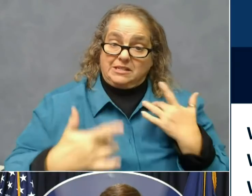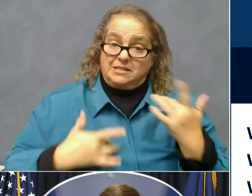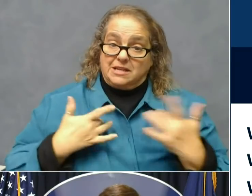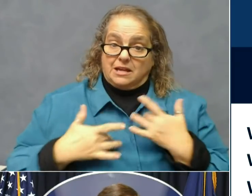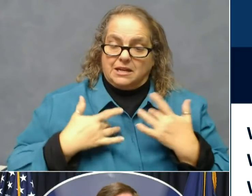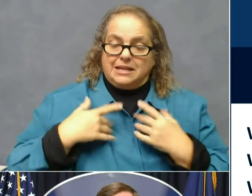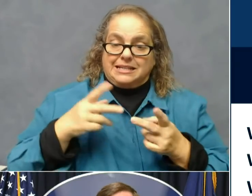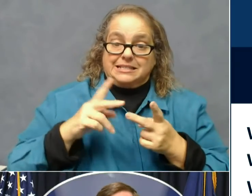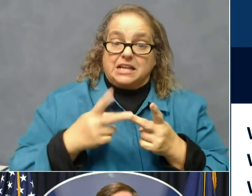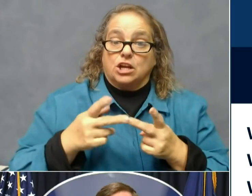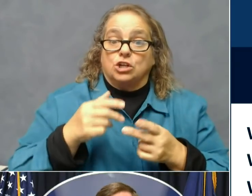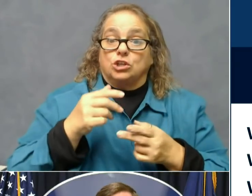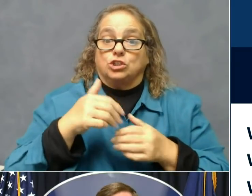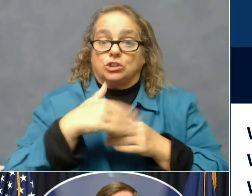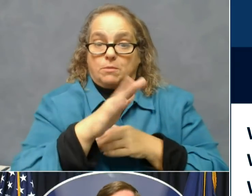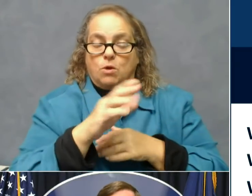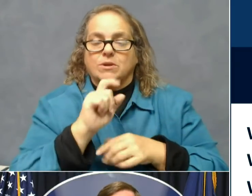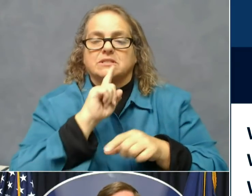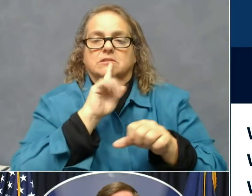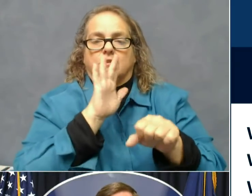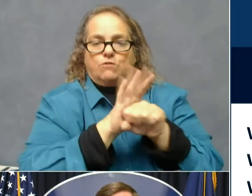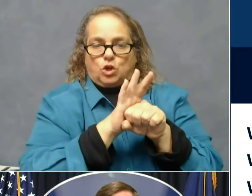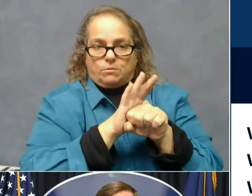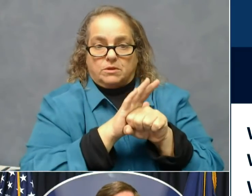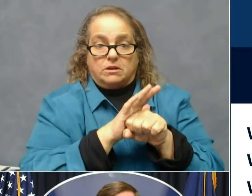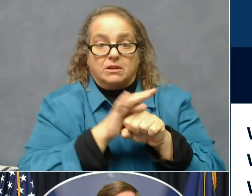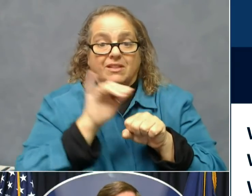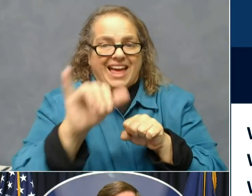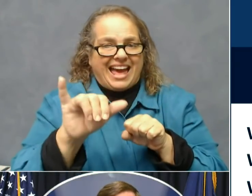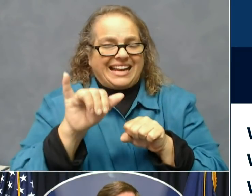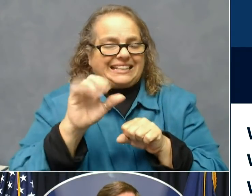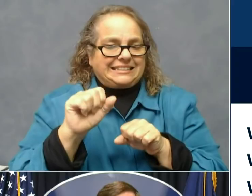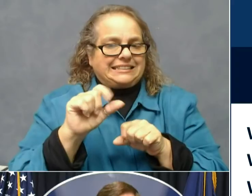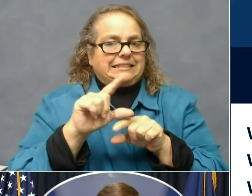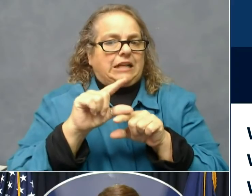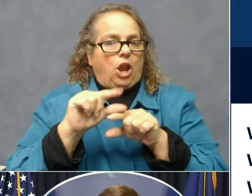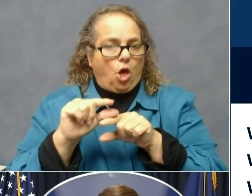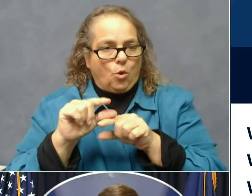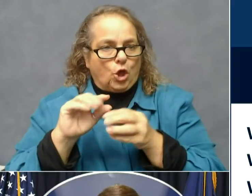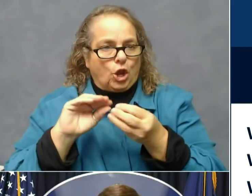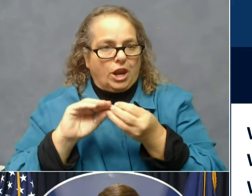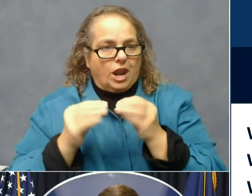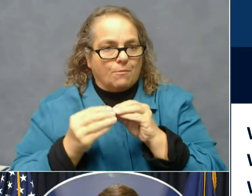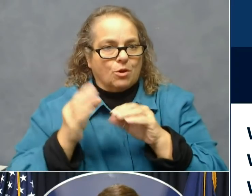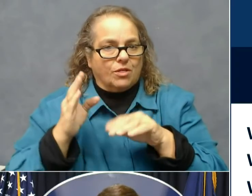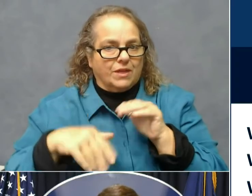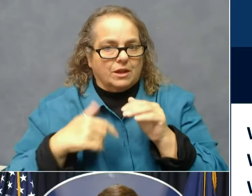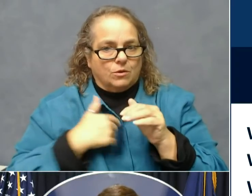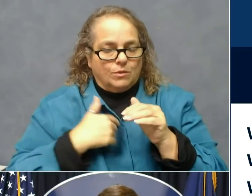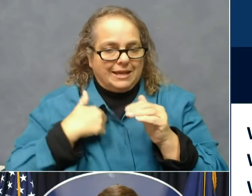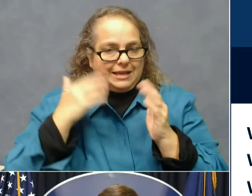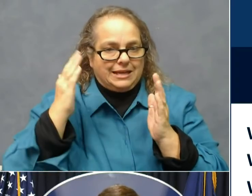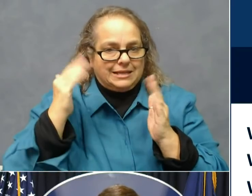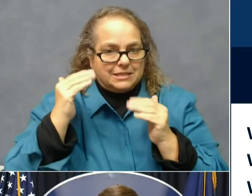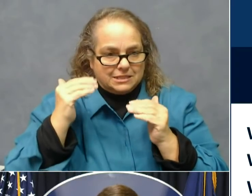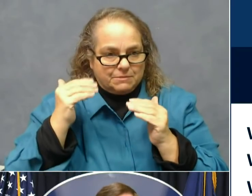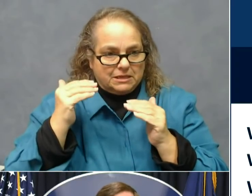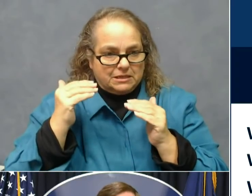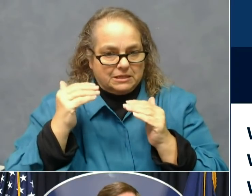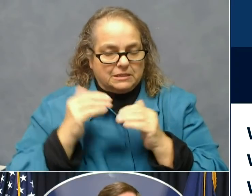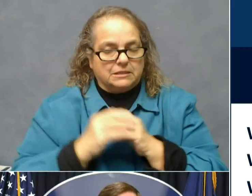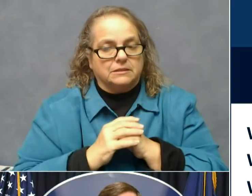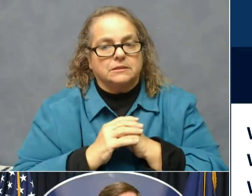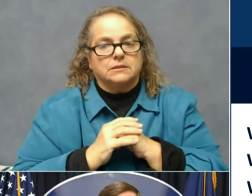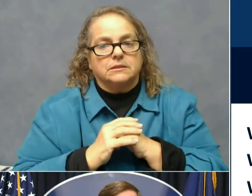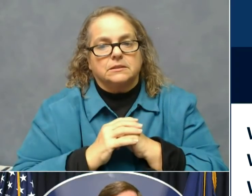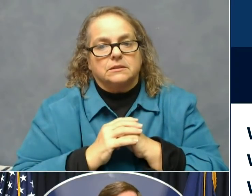confirmed. I will say that this is lower than we anticipated based on the first allocation. And we'll be